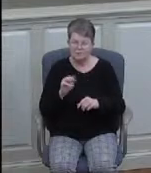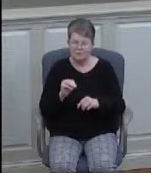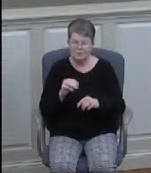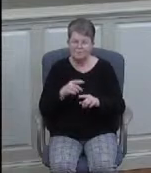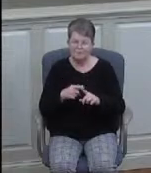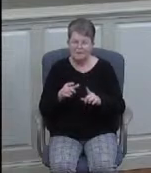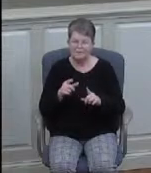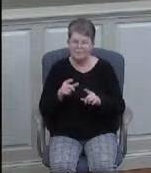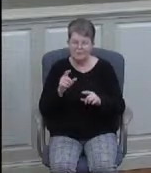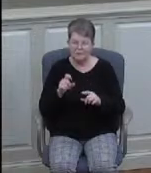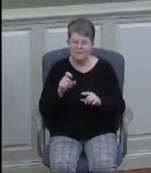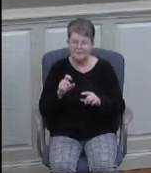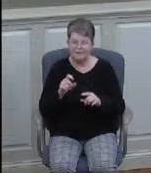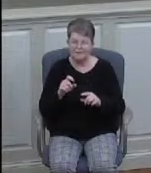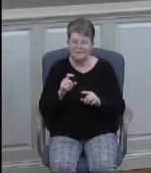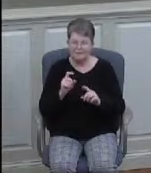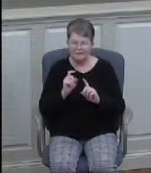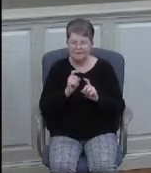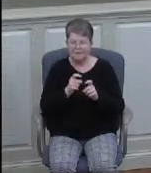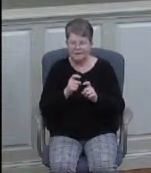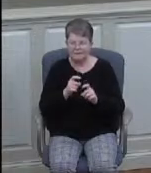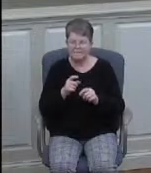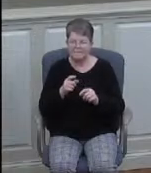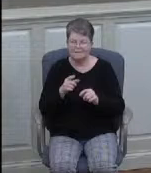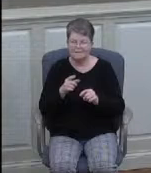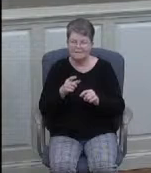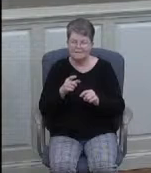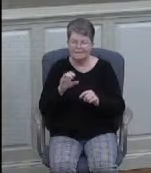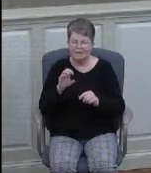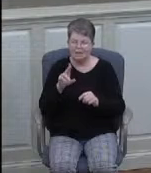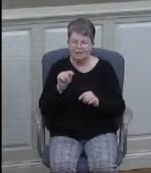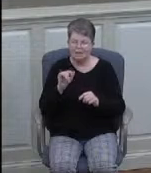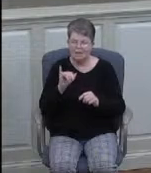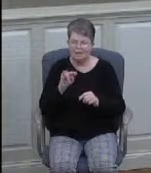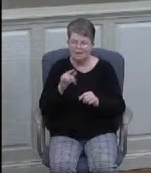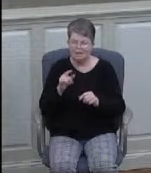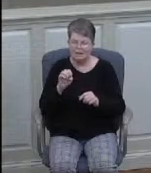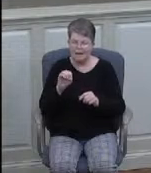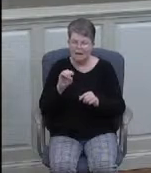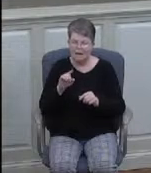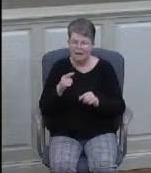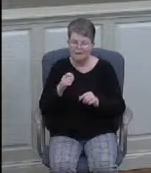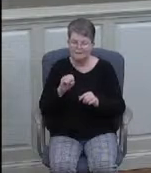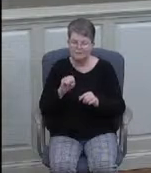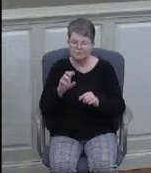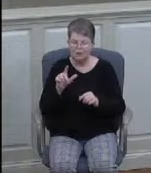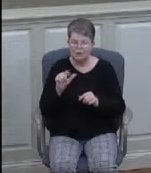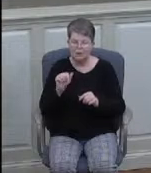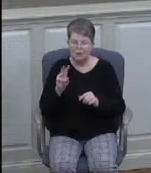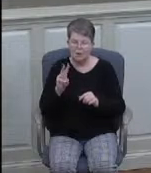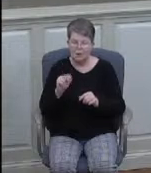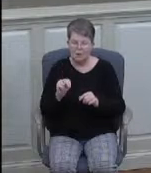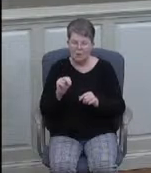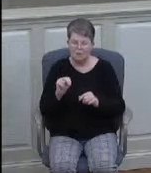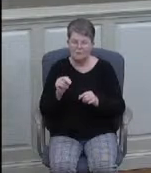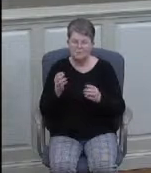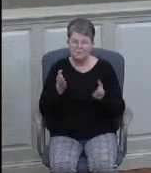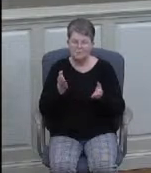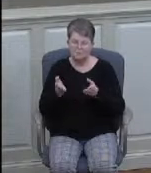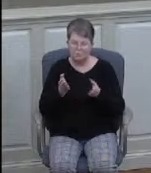bids awarded. We received one bid. It's Cutting Edge Lawn Service has been our vendor for this for several years, back when I was here